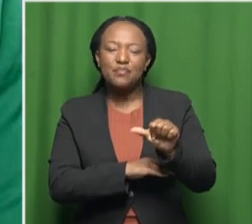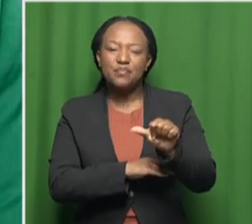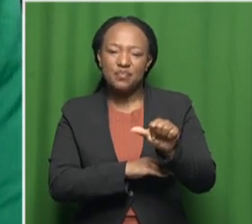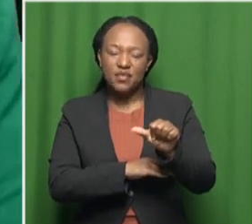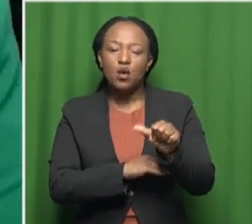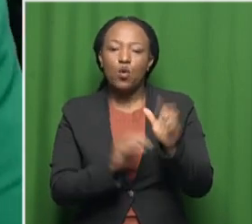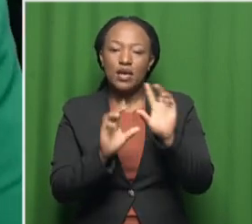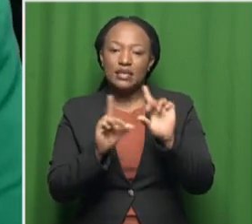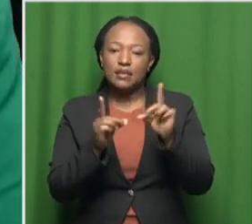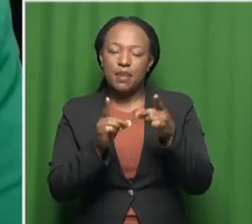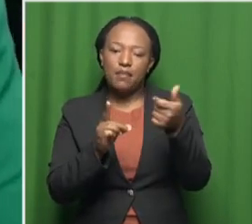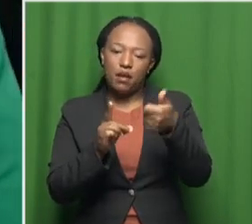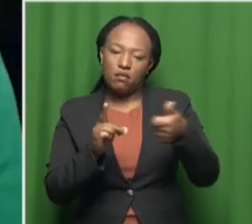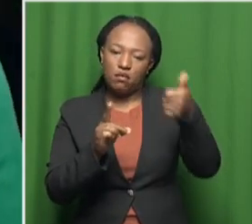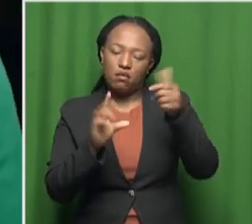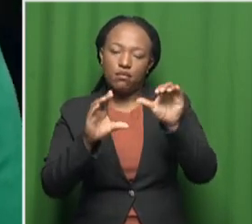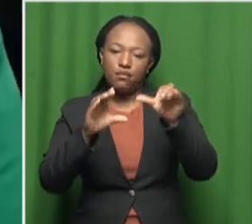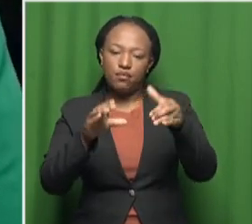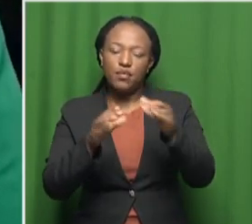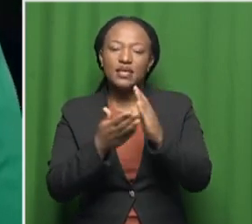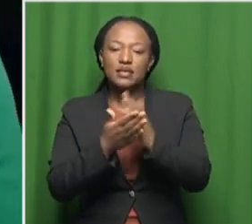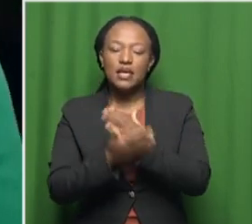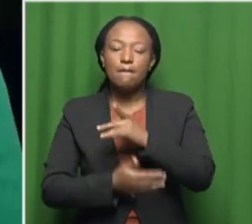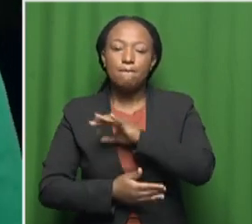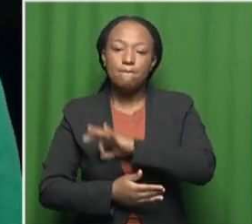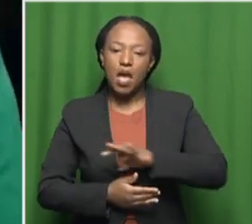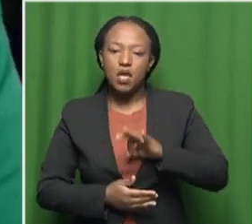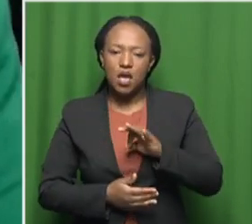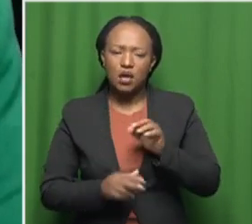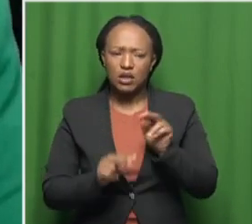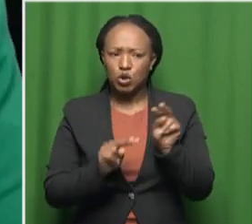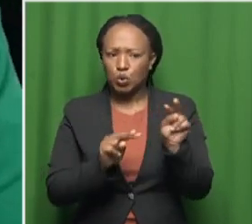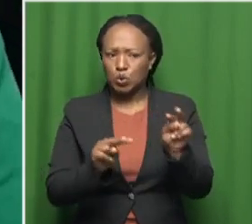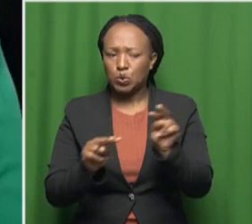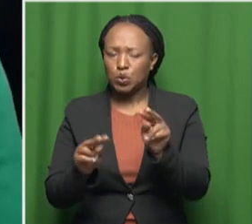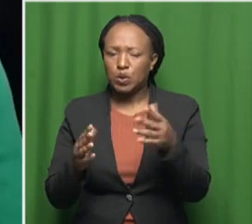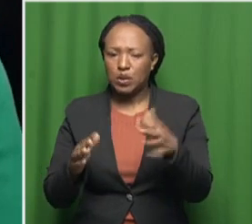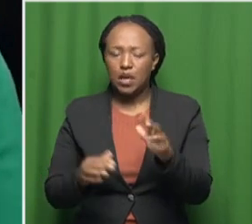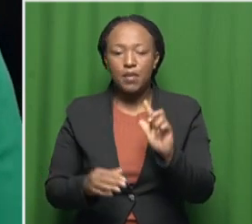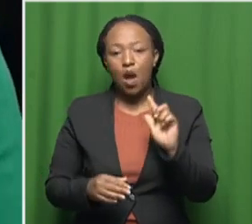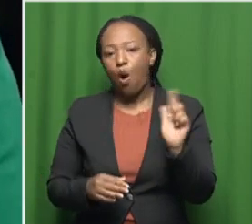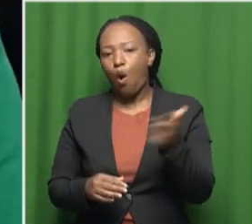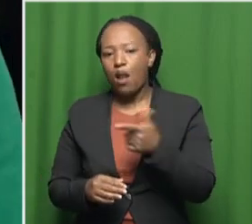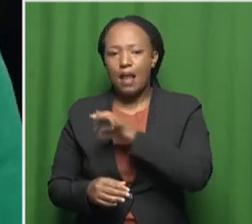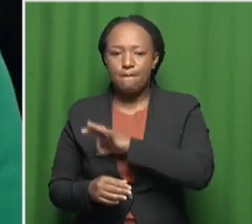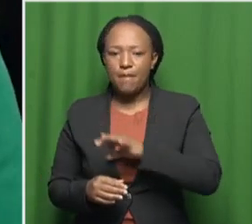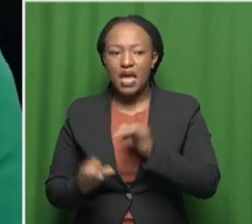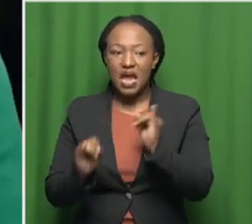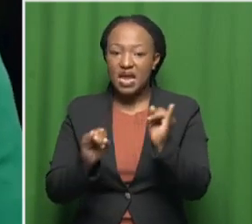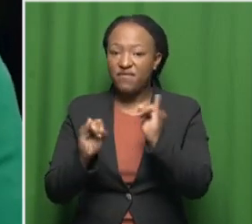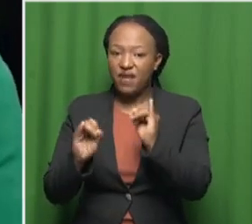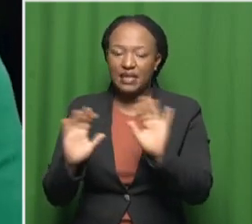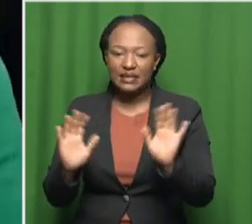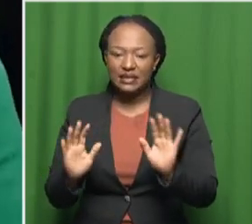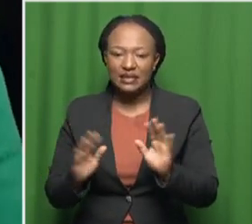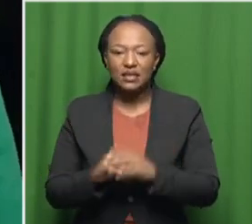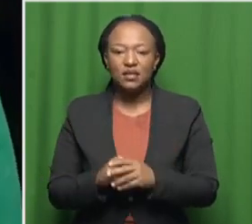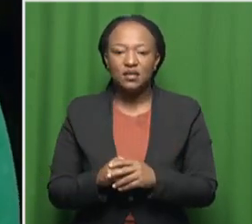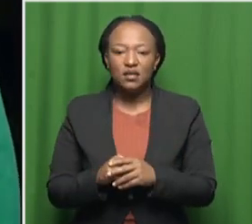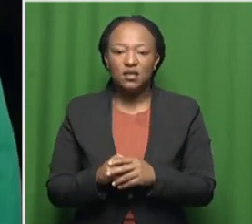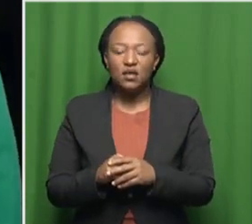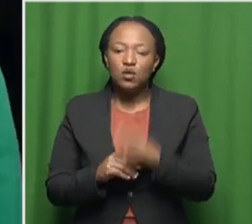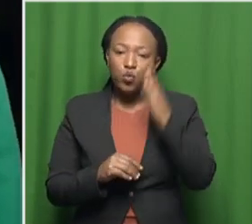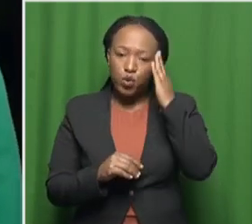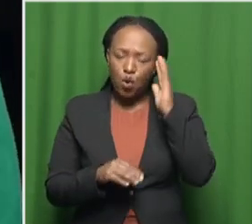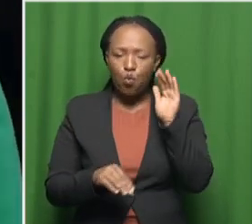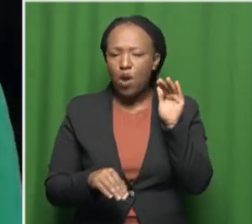of the mayors from certain metros that are participating. Not all mayors were invited because we are oversubscribed, as you would